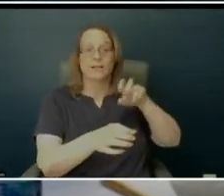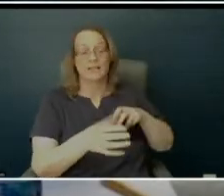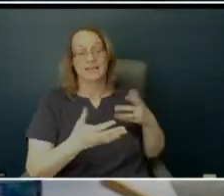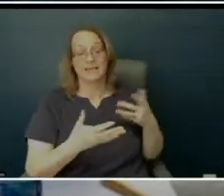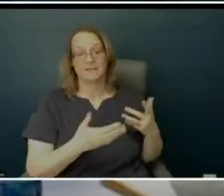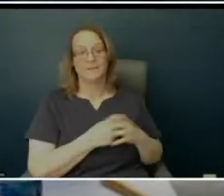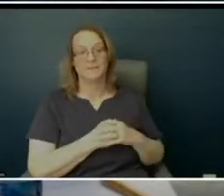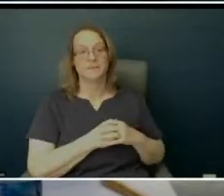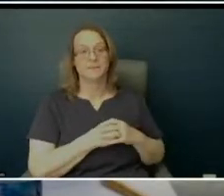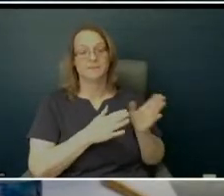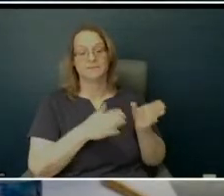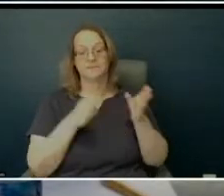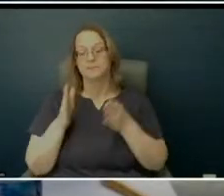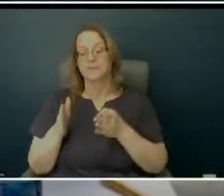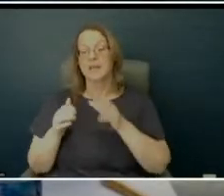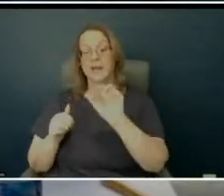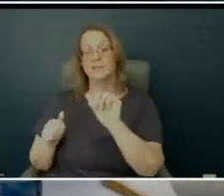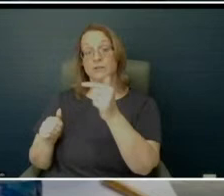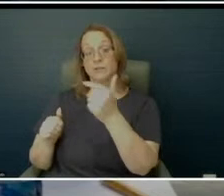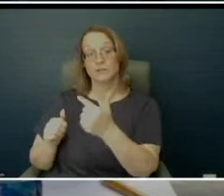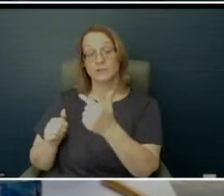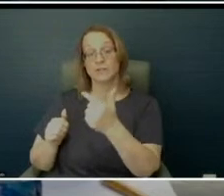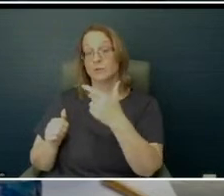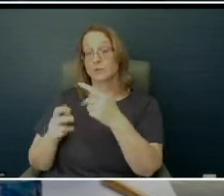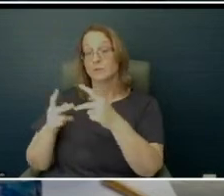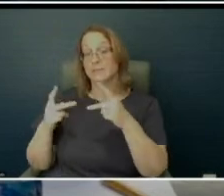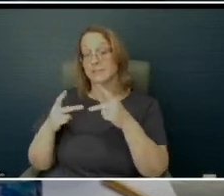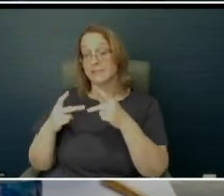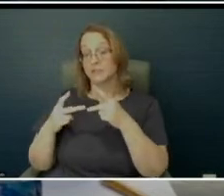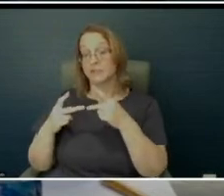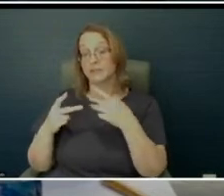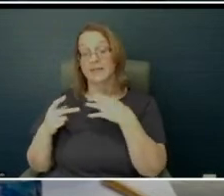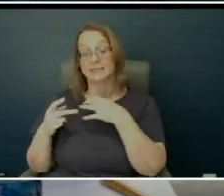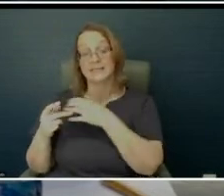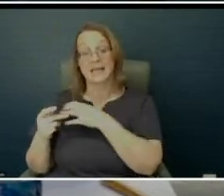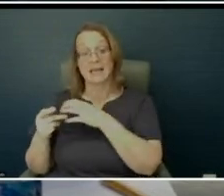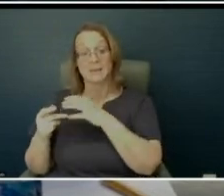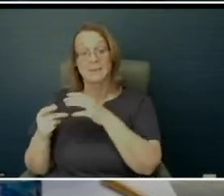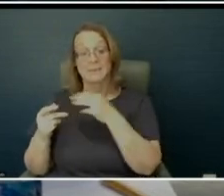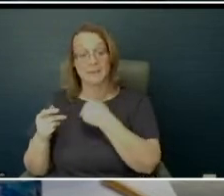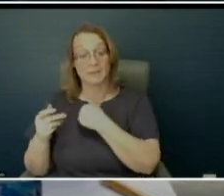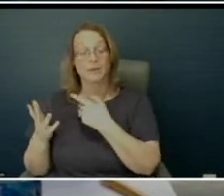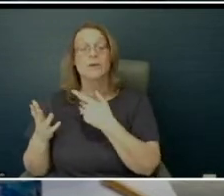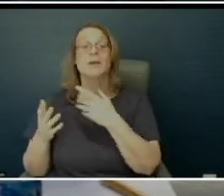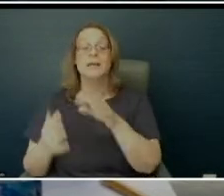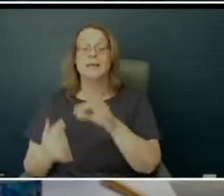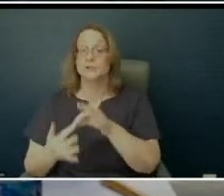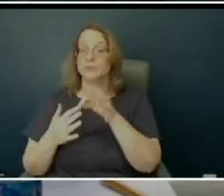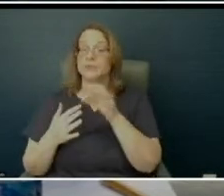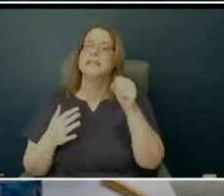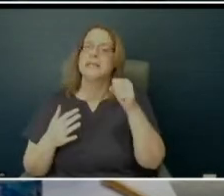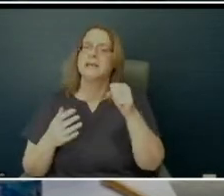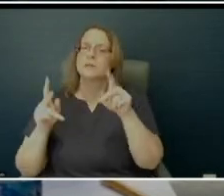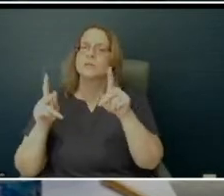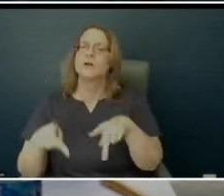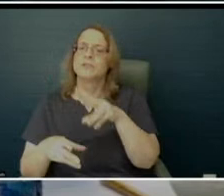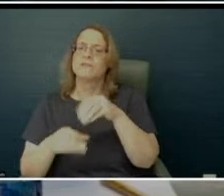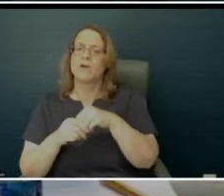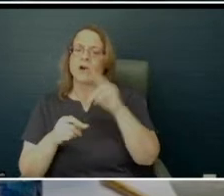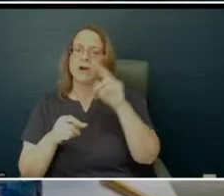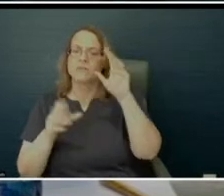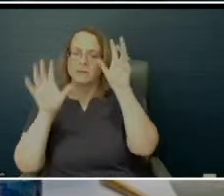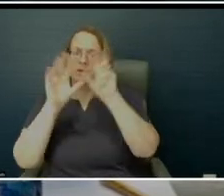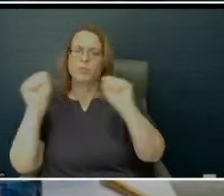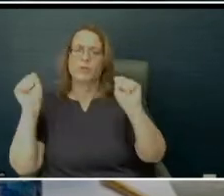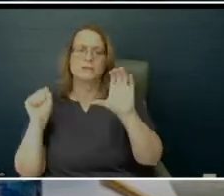position as a cabinet member is perhaps unique from all of the cabinet members. Yes, a member of the president's cabinet, but the Attorney General has a